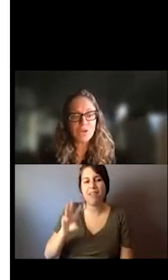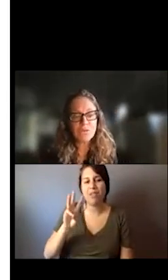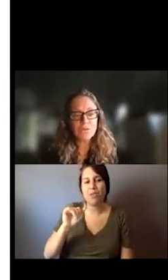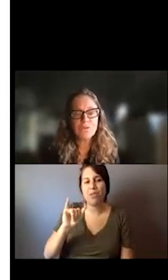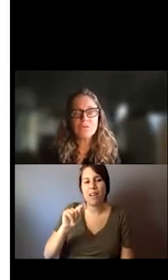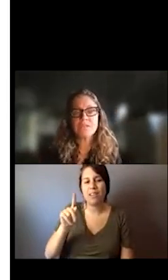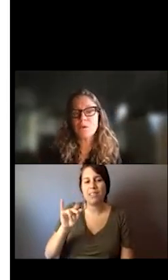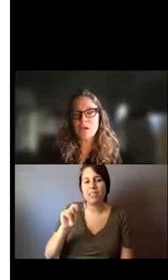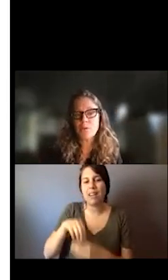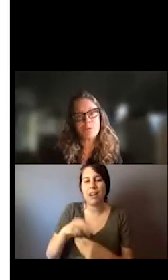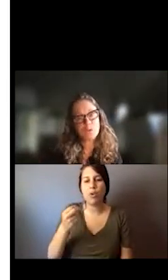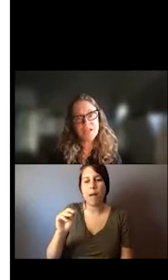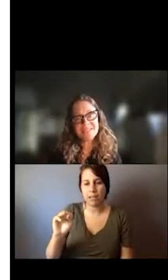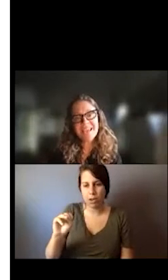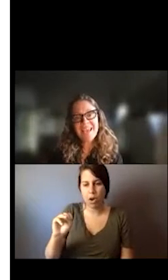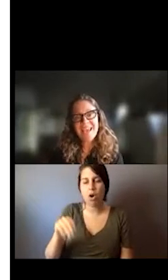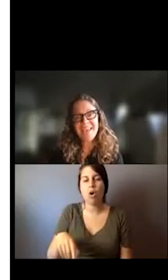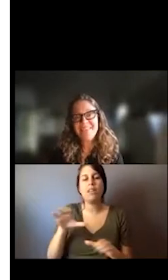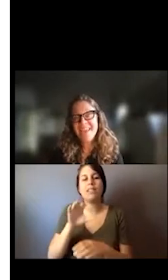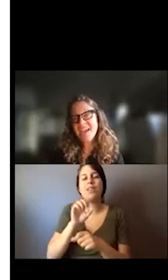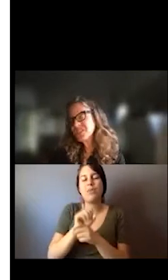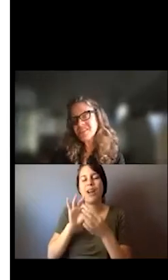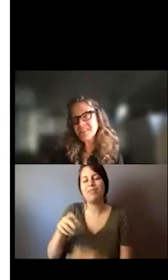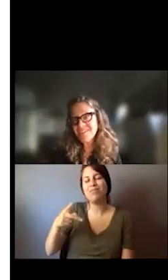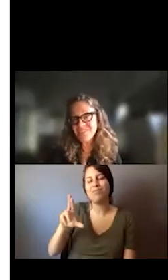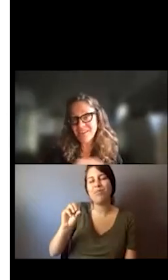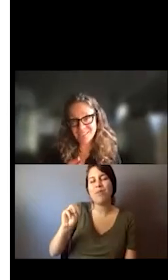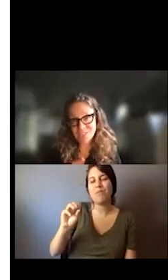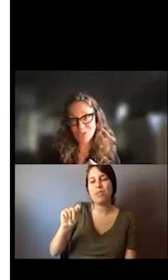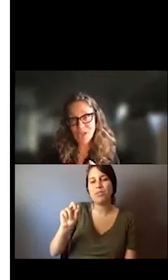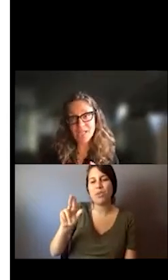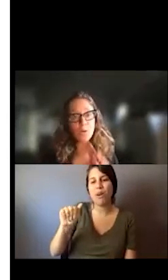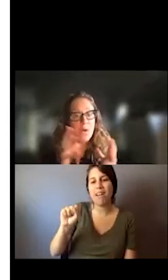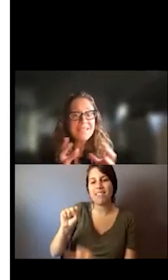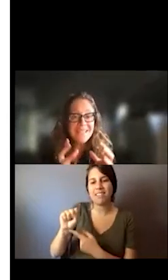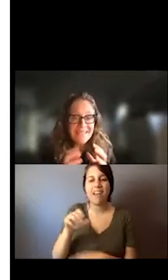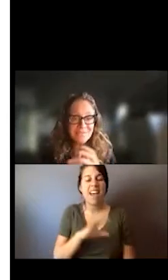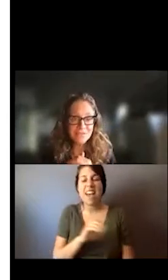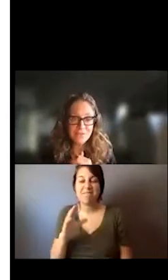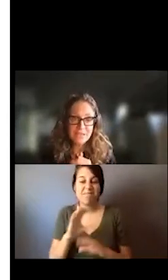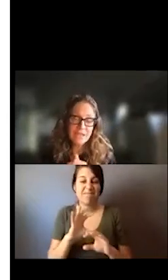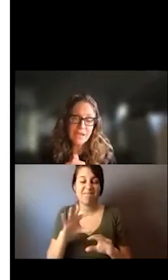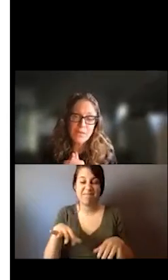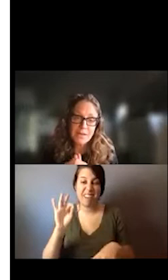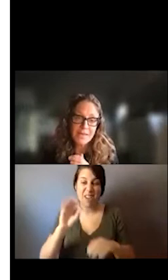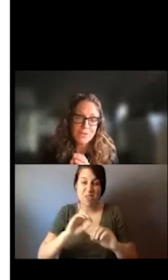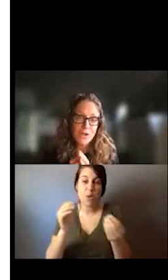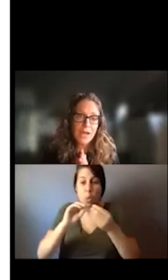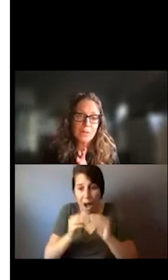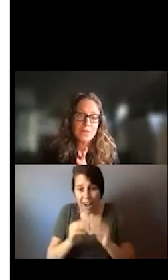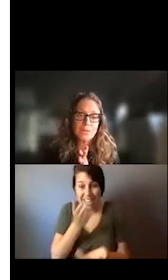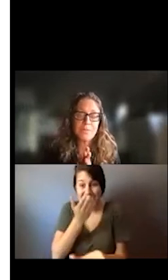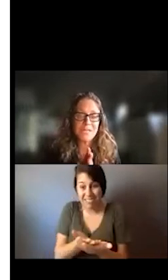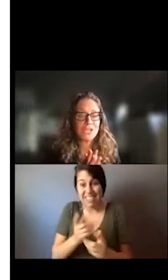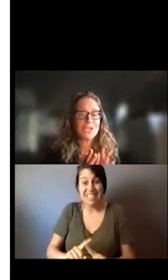New Mexico, who did some work on promotoras. And they actually did not find any quantitative differences in their